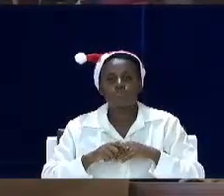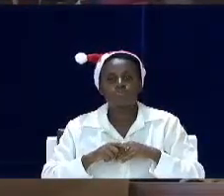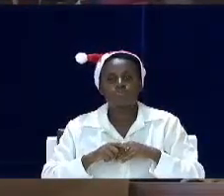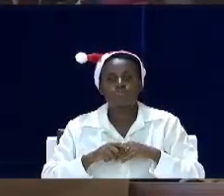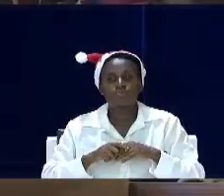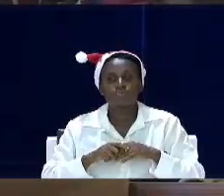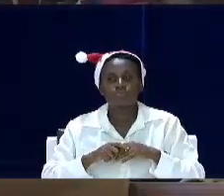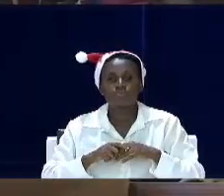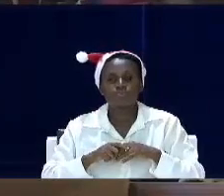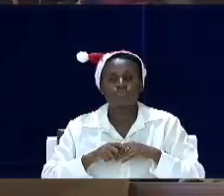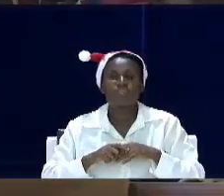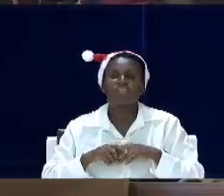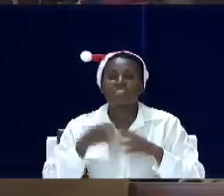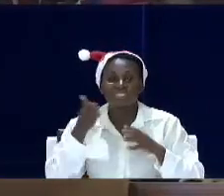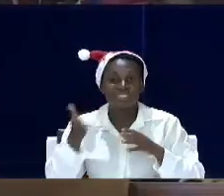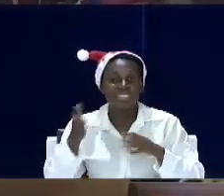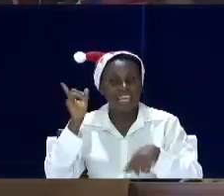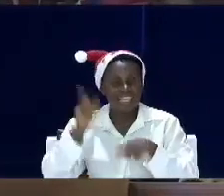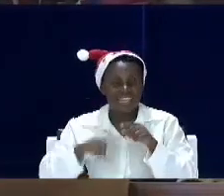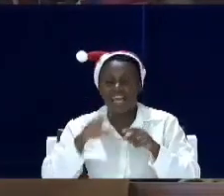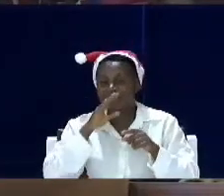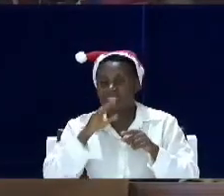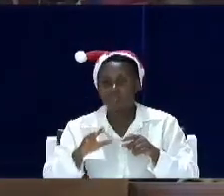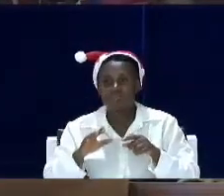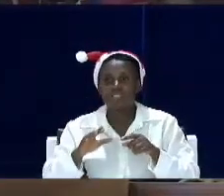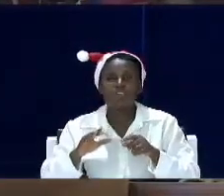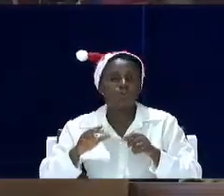There can be no run over without thankfulness.